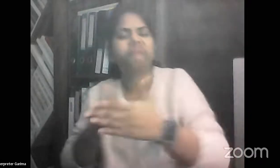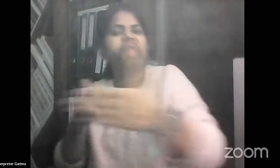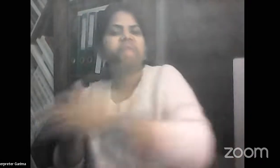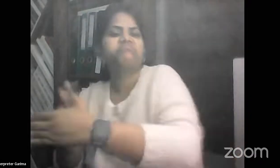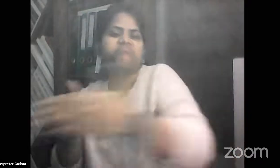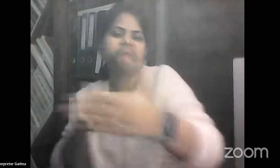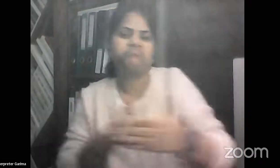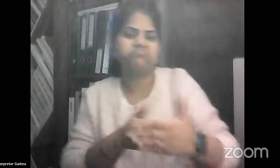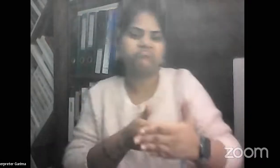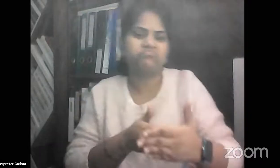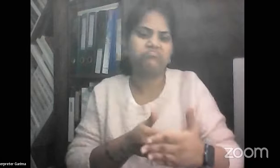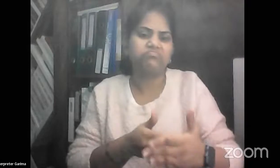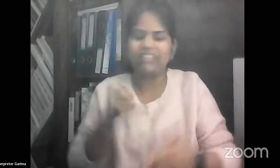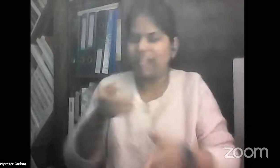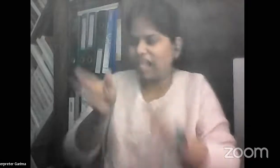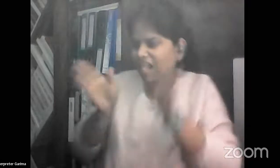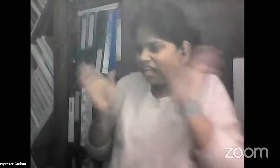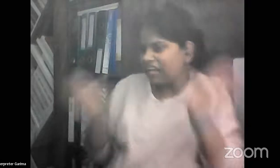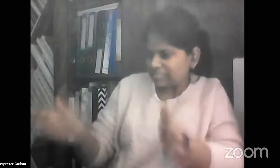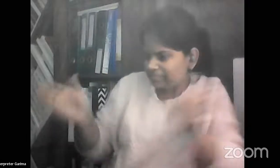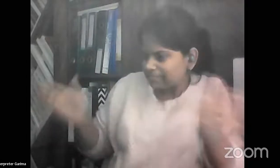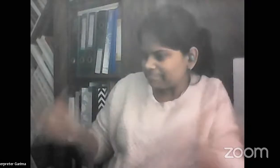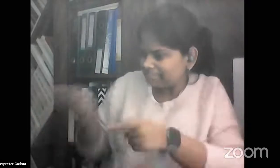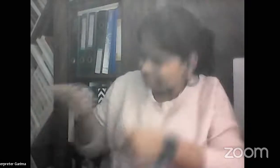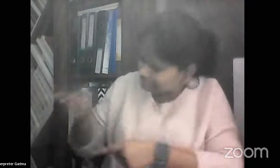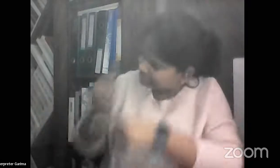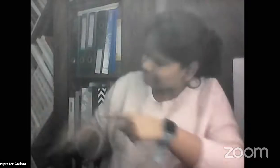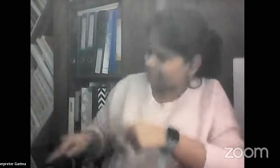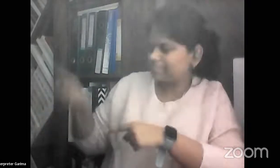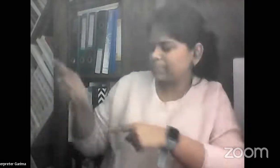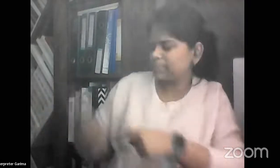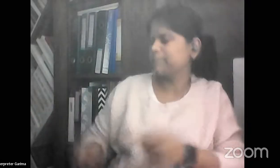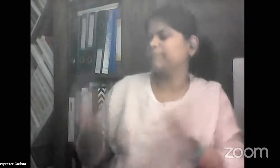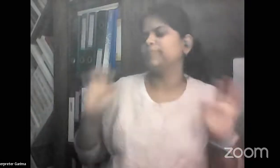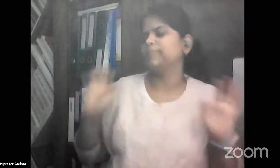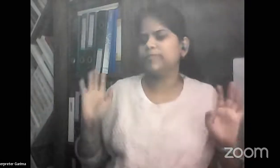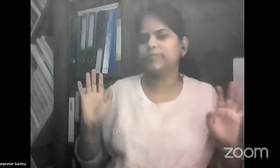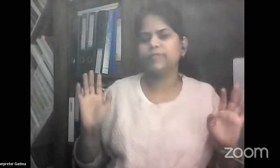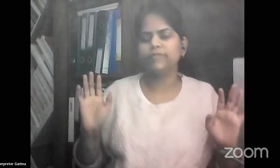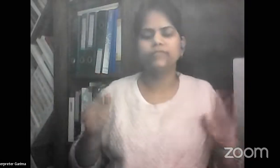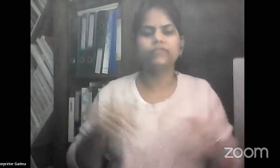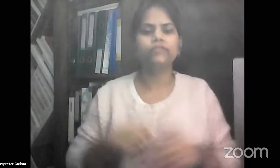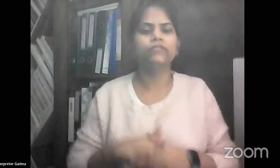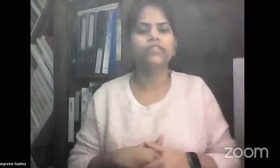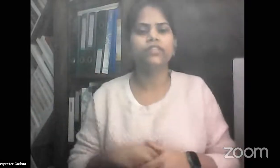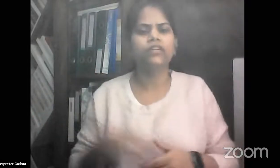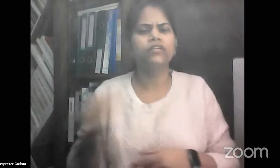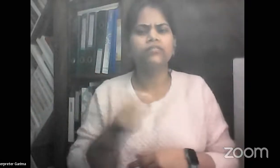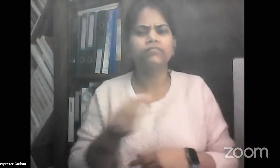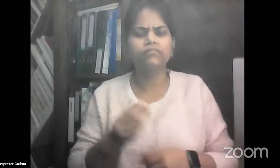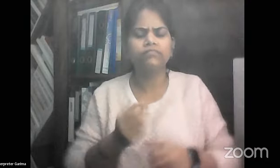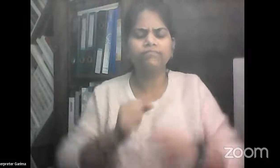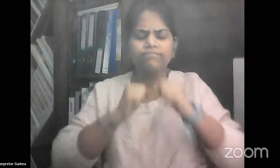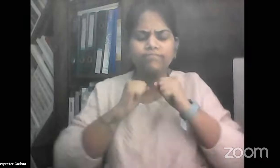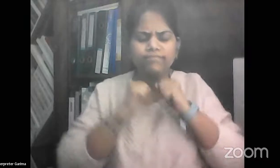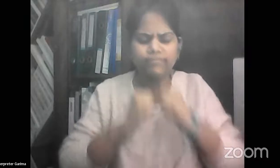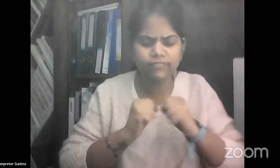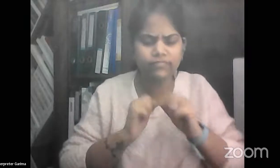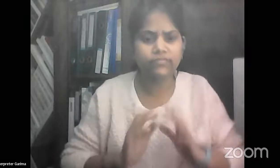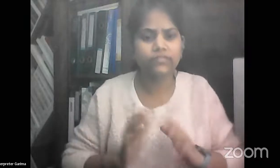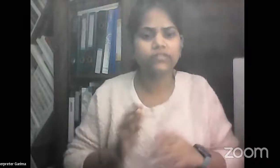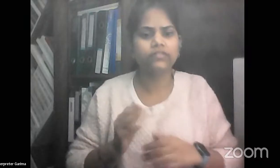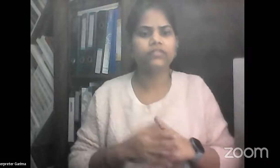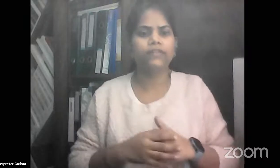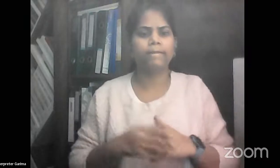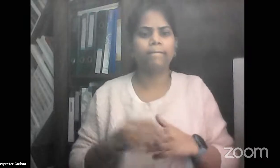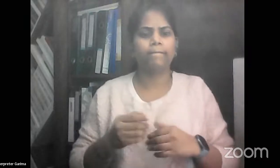periphery. This ghettoization disturbs the balance, making the life of the other difficult and ultimately leading